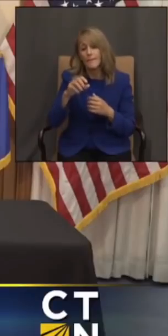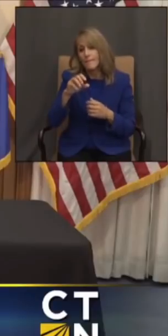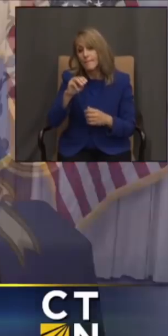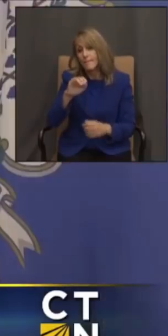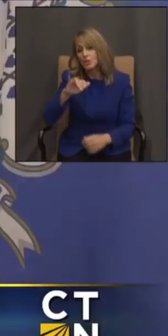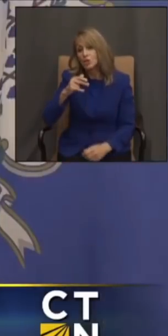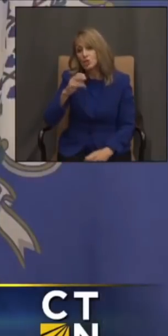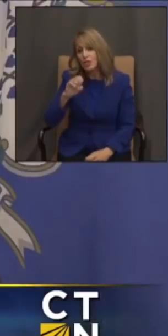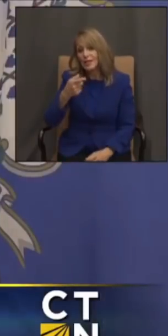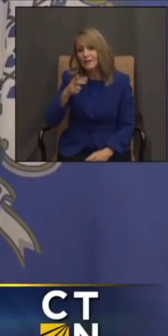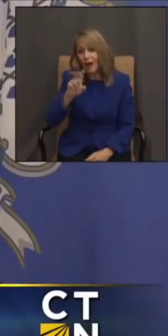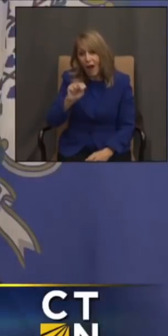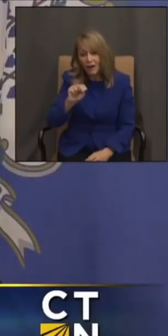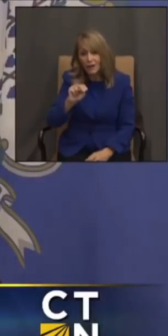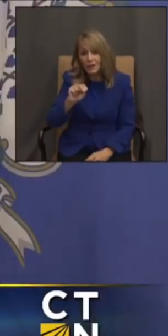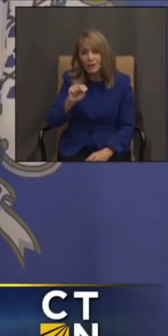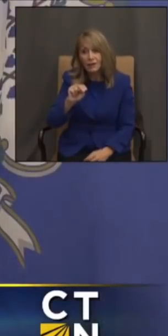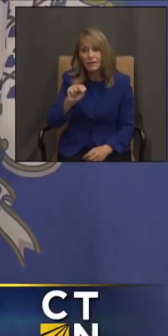Yeah.